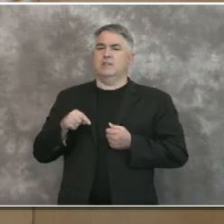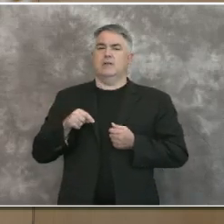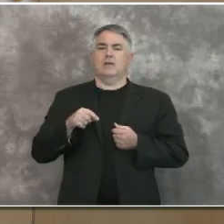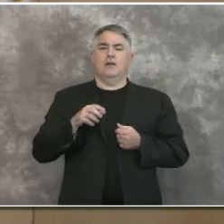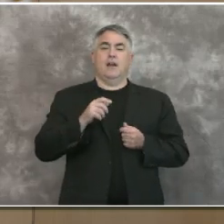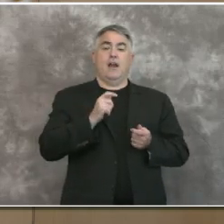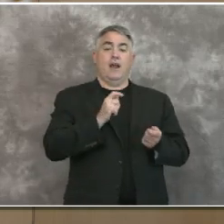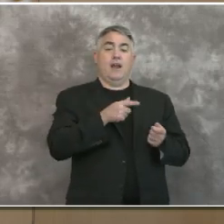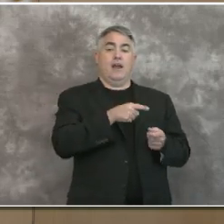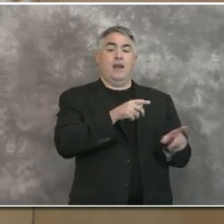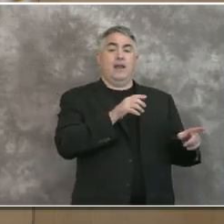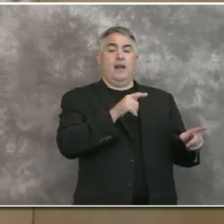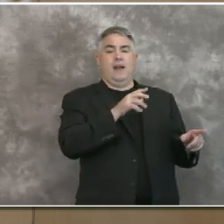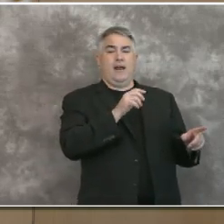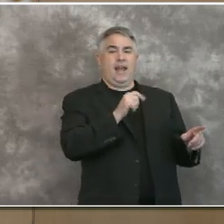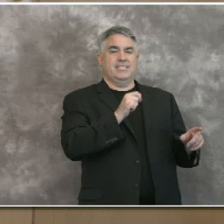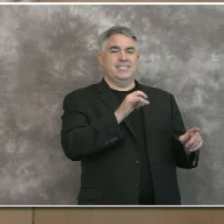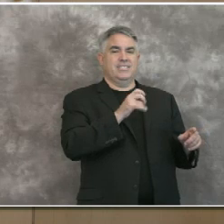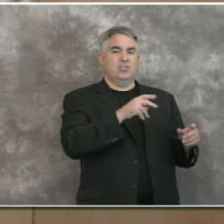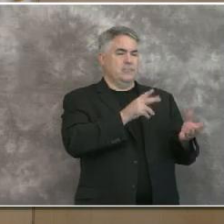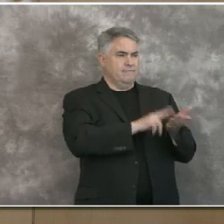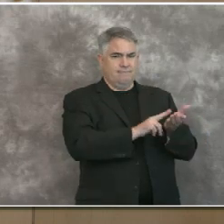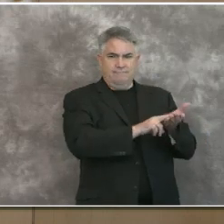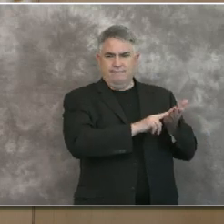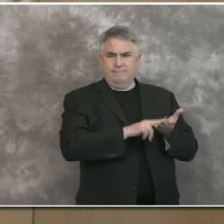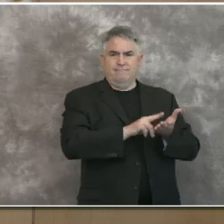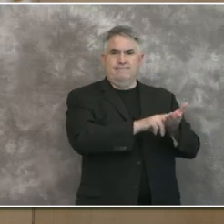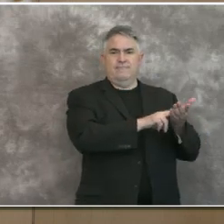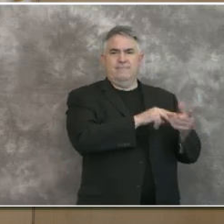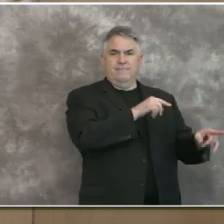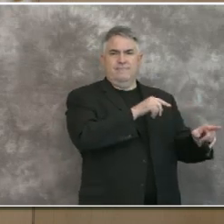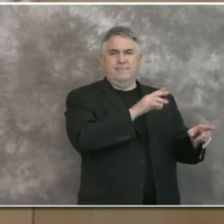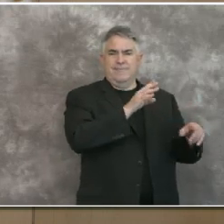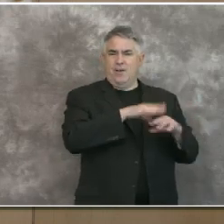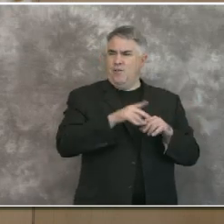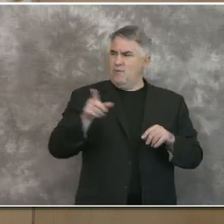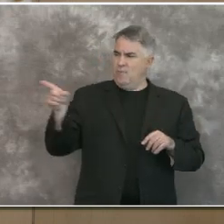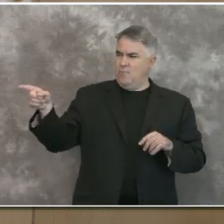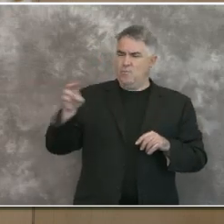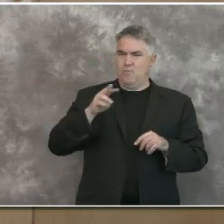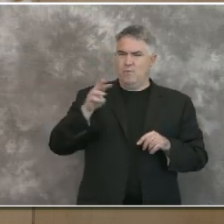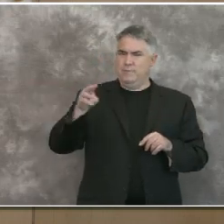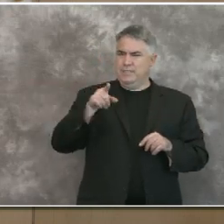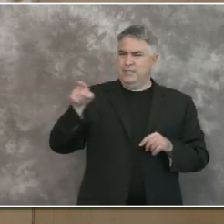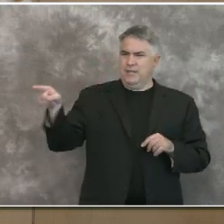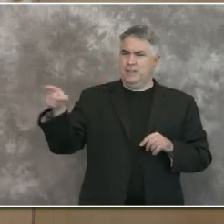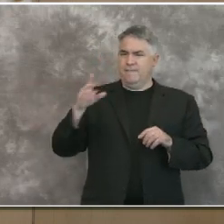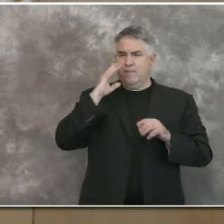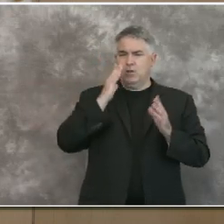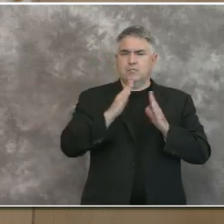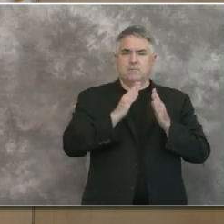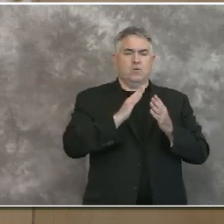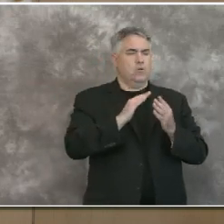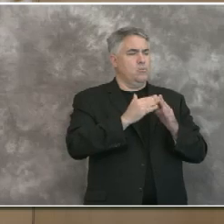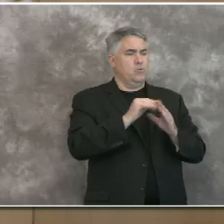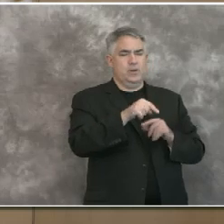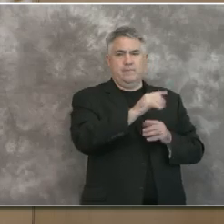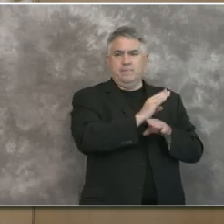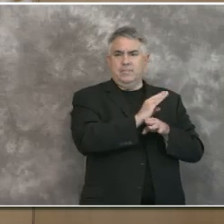attestation plan that's on the website submitted by smaller jurisdictions. So it's a different